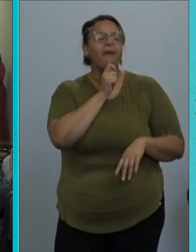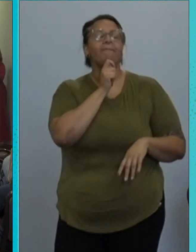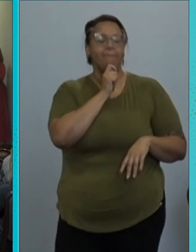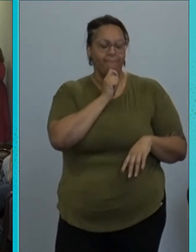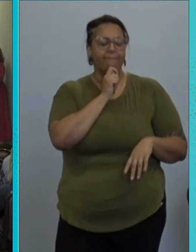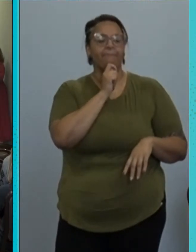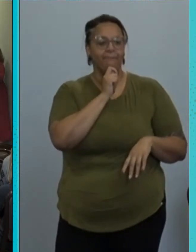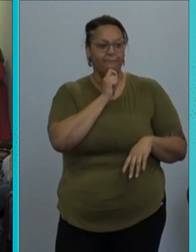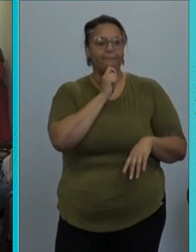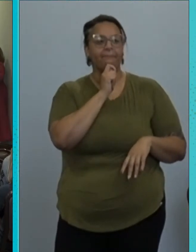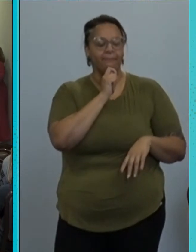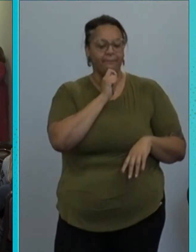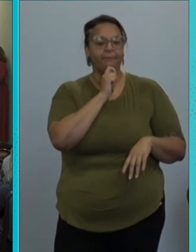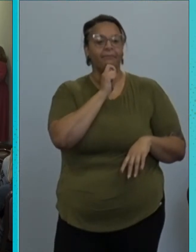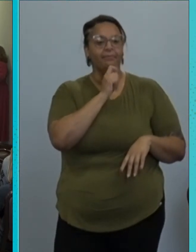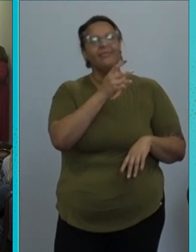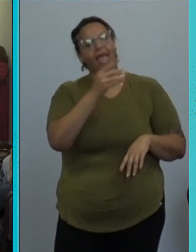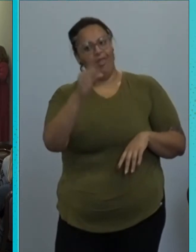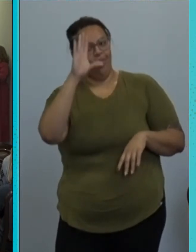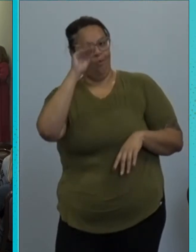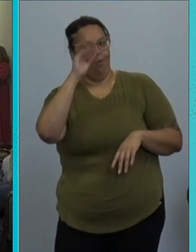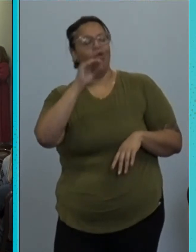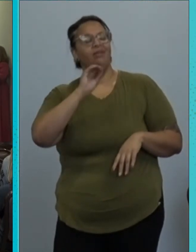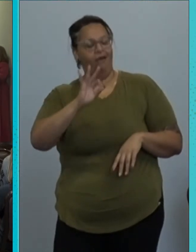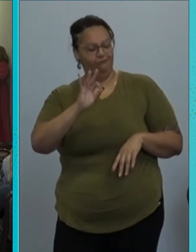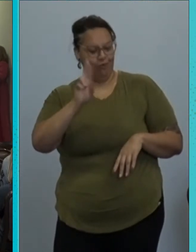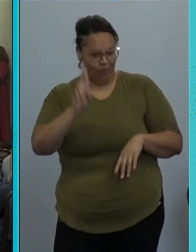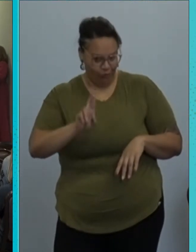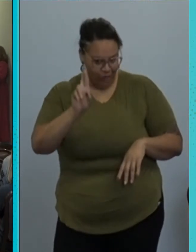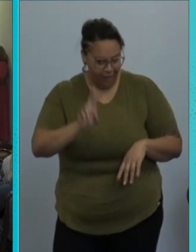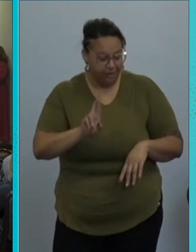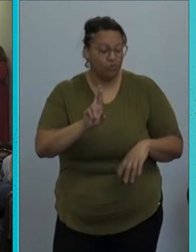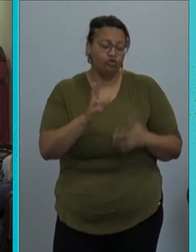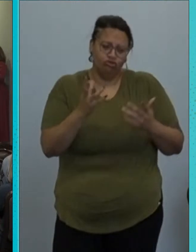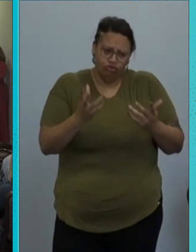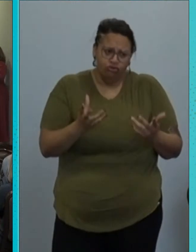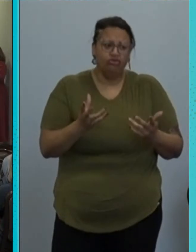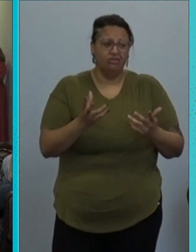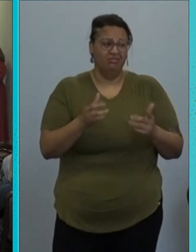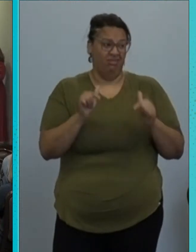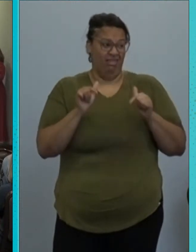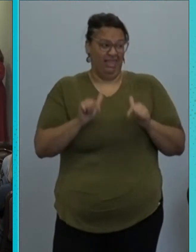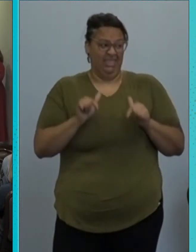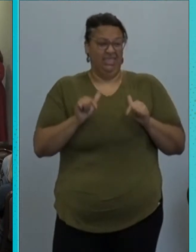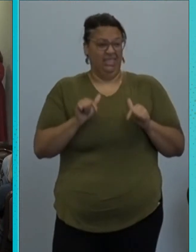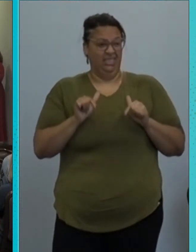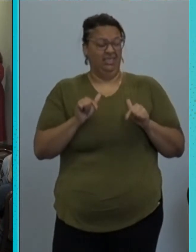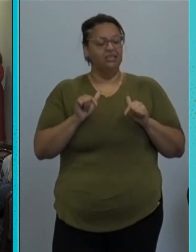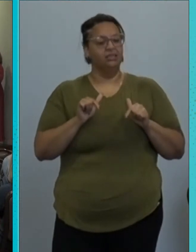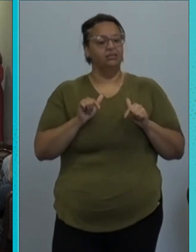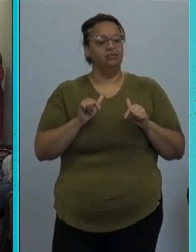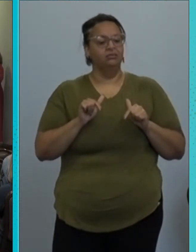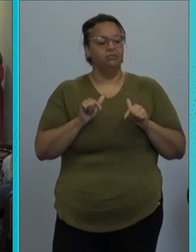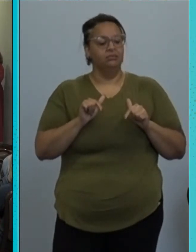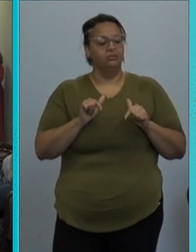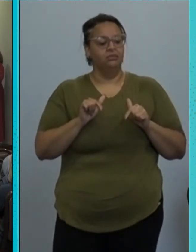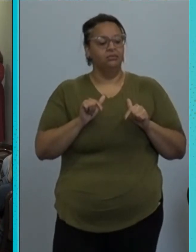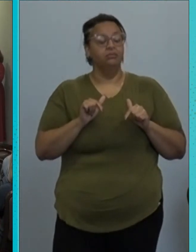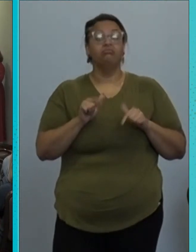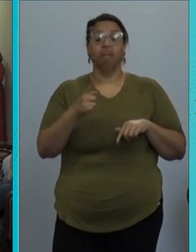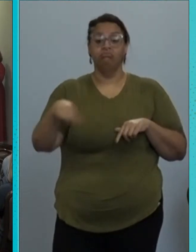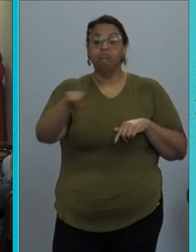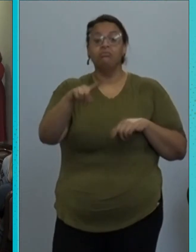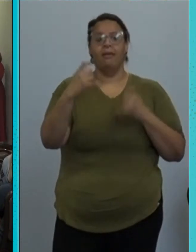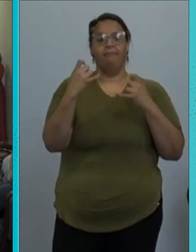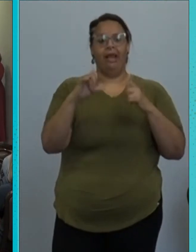and the Boys of Riverside, which is this. When they played in the